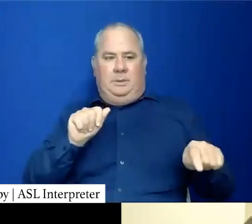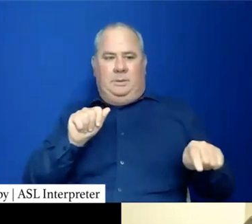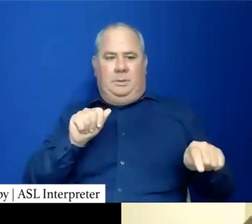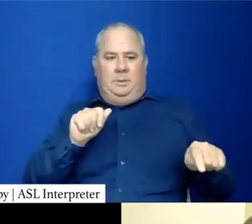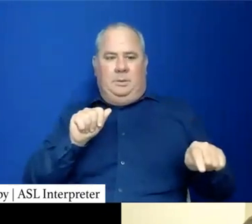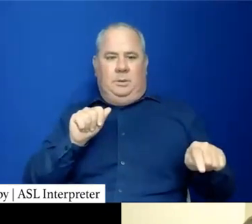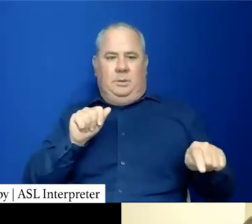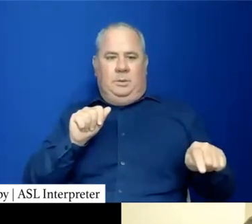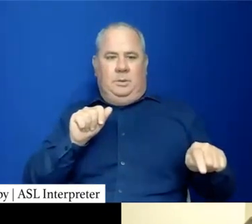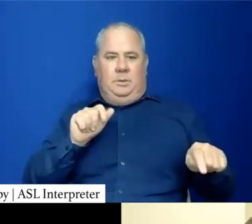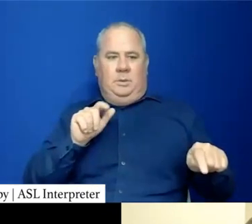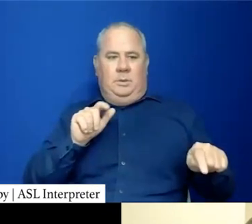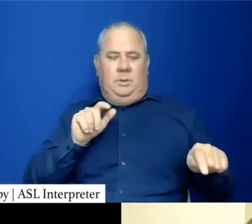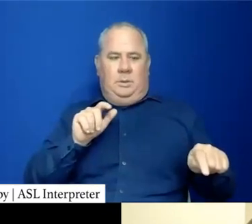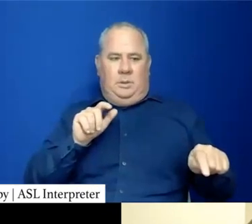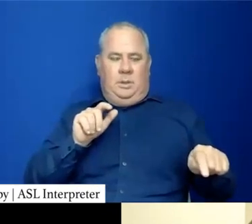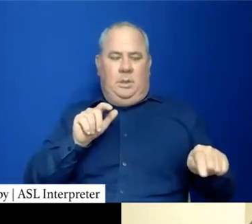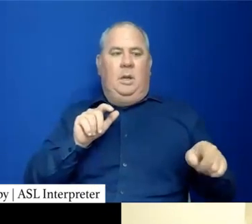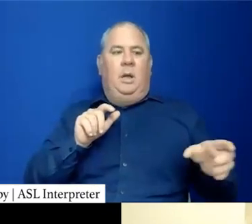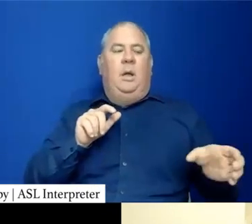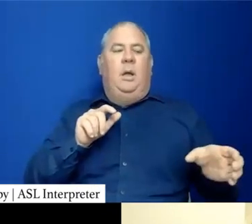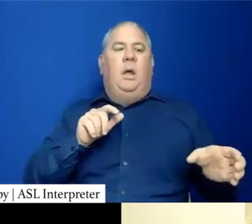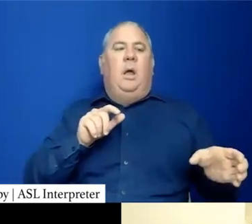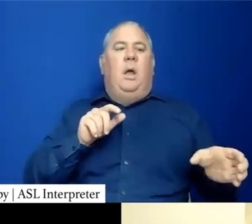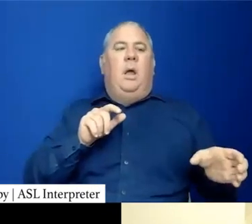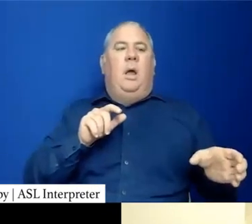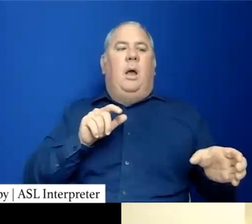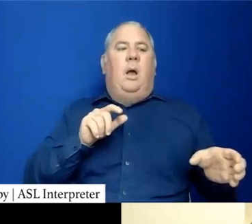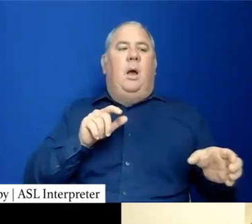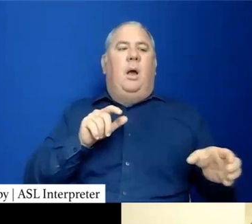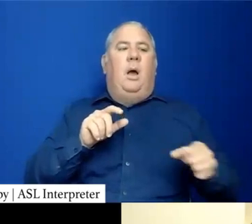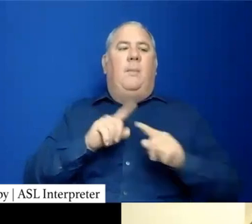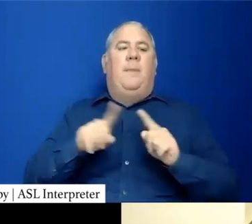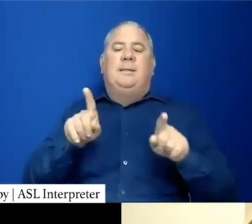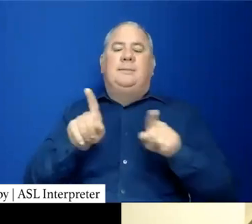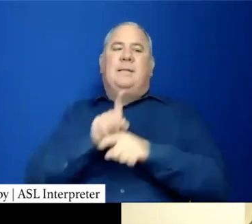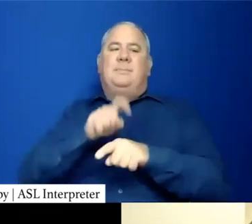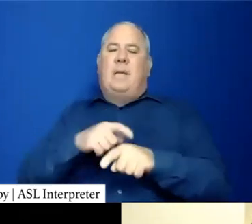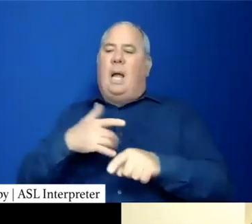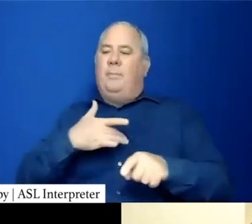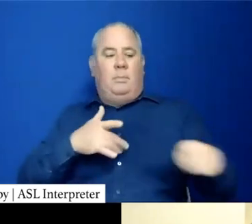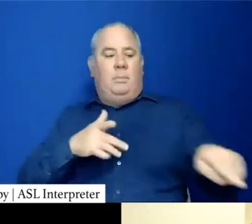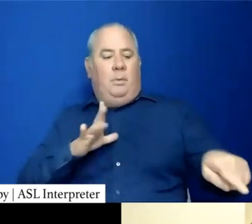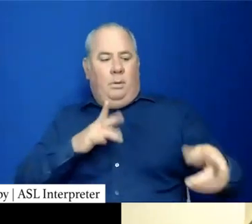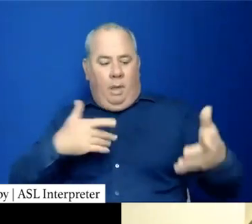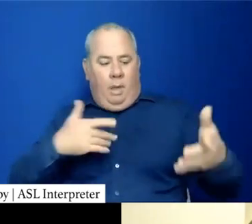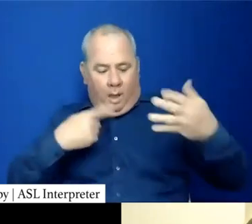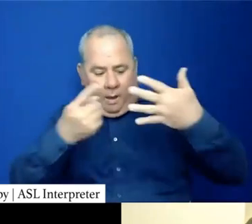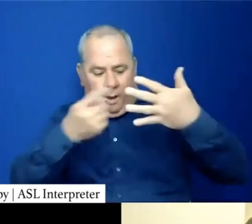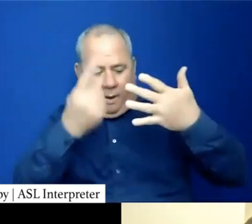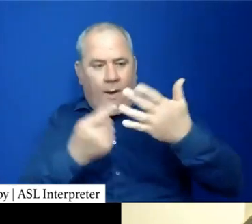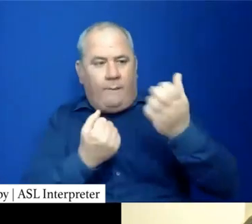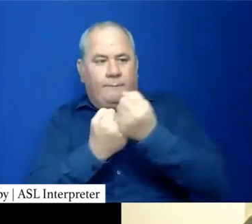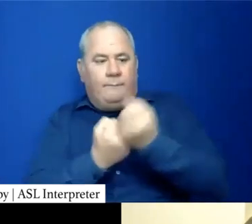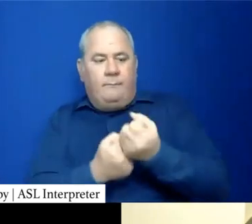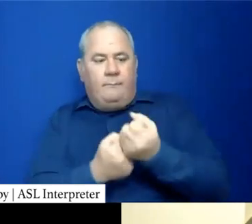on the other side is, well, I don't deserve all of the nice things that I think disabled people get. So